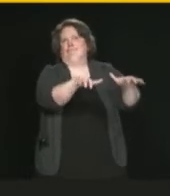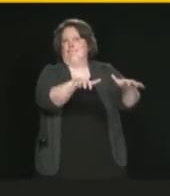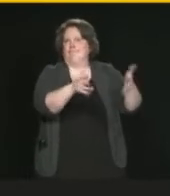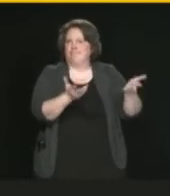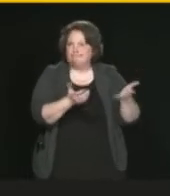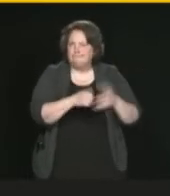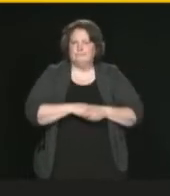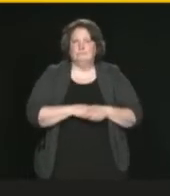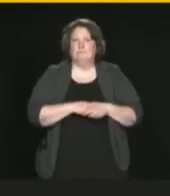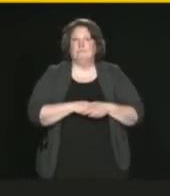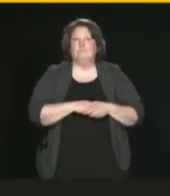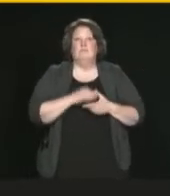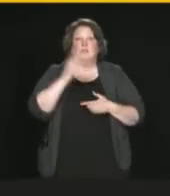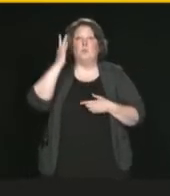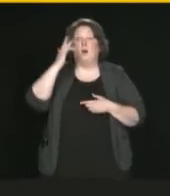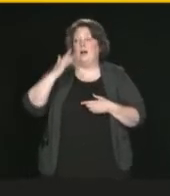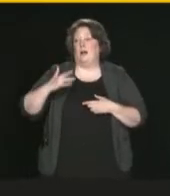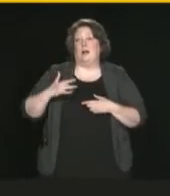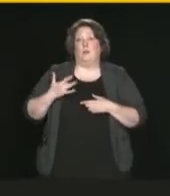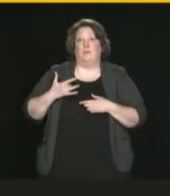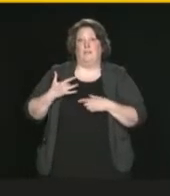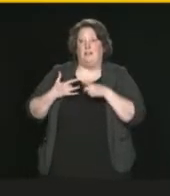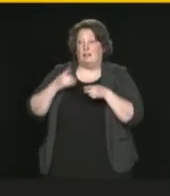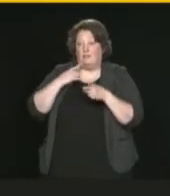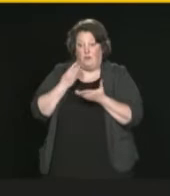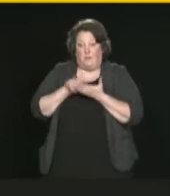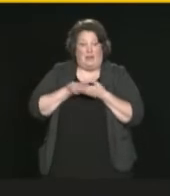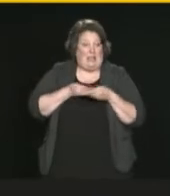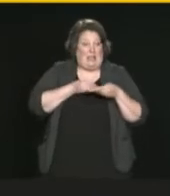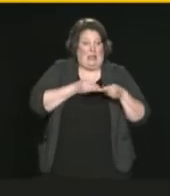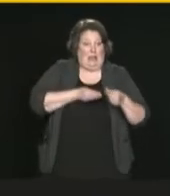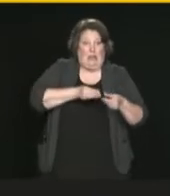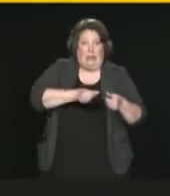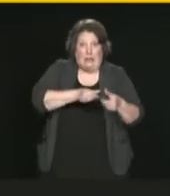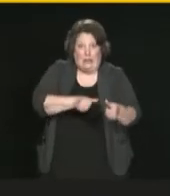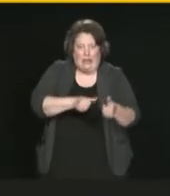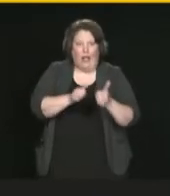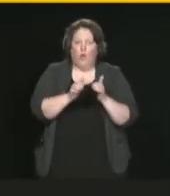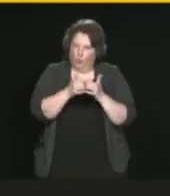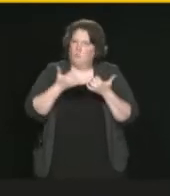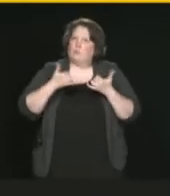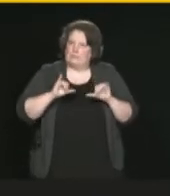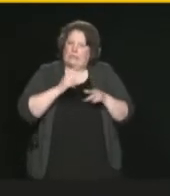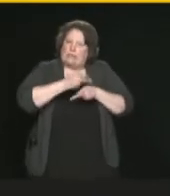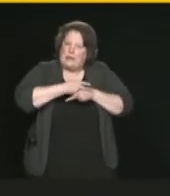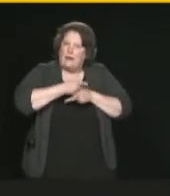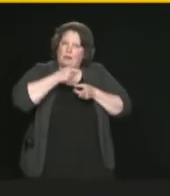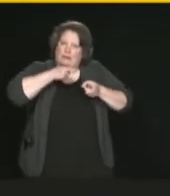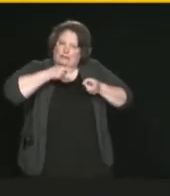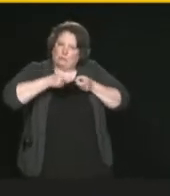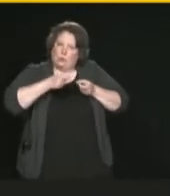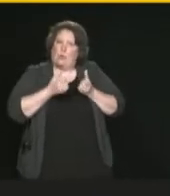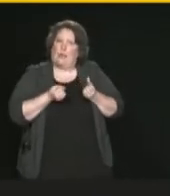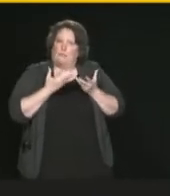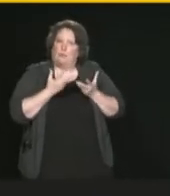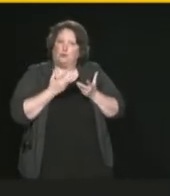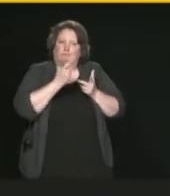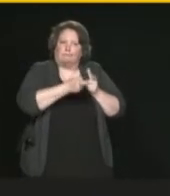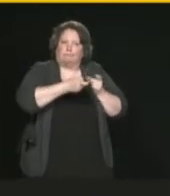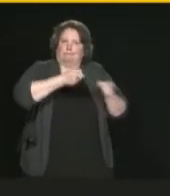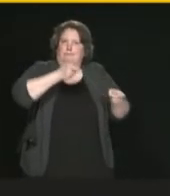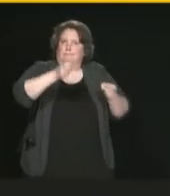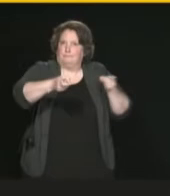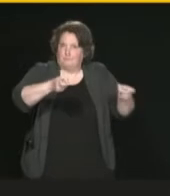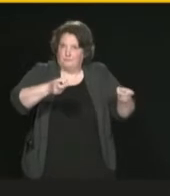and the costs of these measures for years and decades to come. Good morning, Mr. Trudeau. At the